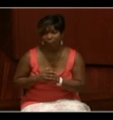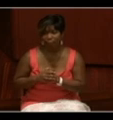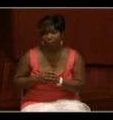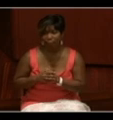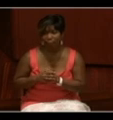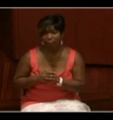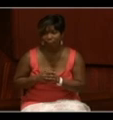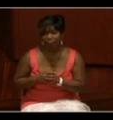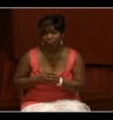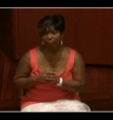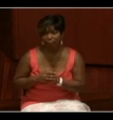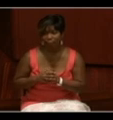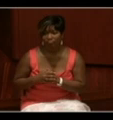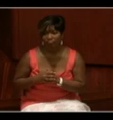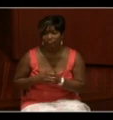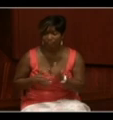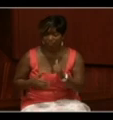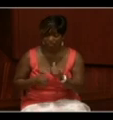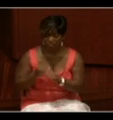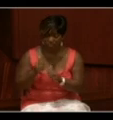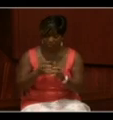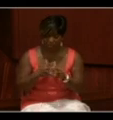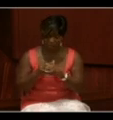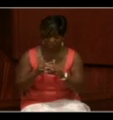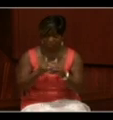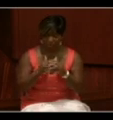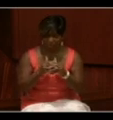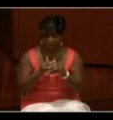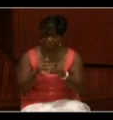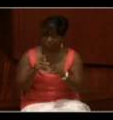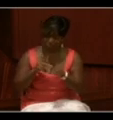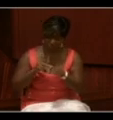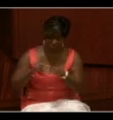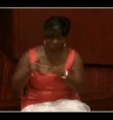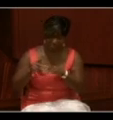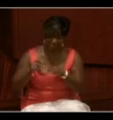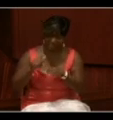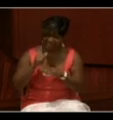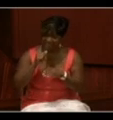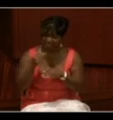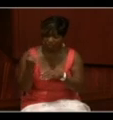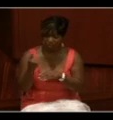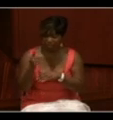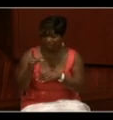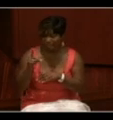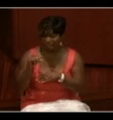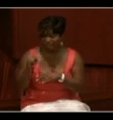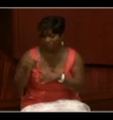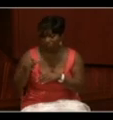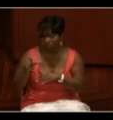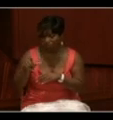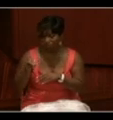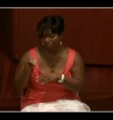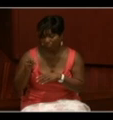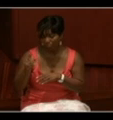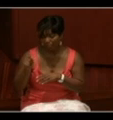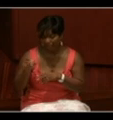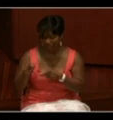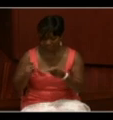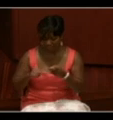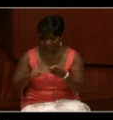So even the most American of professions, not just diplomats and students,